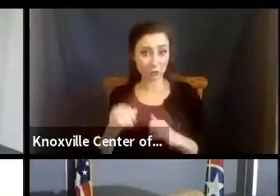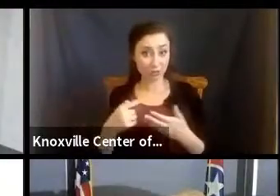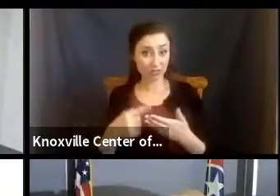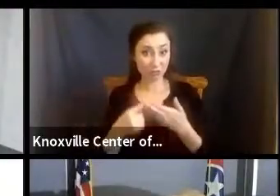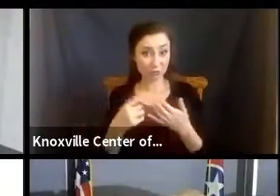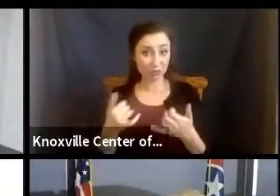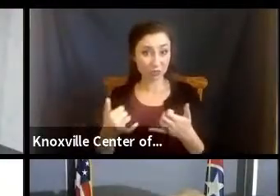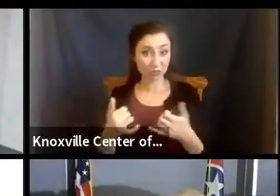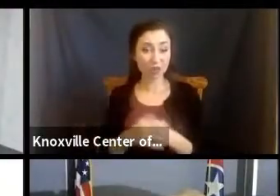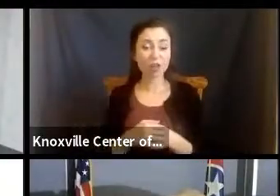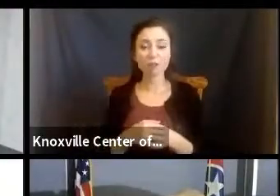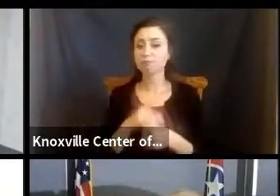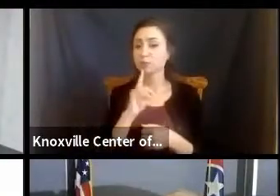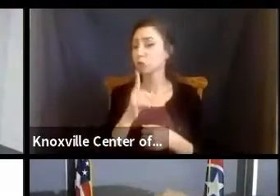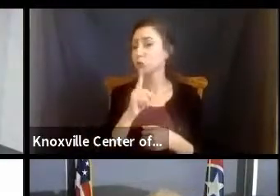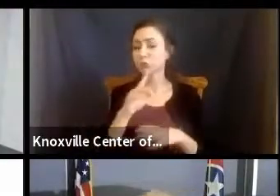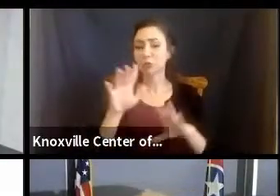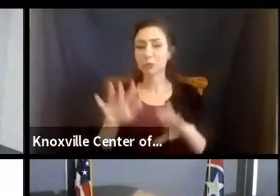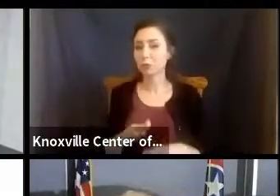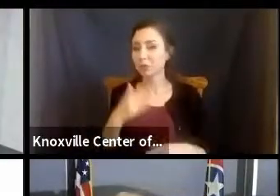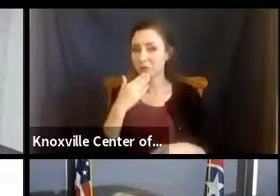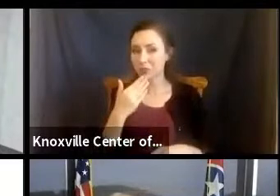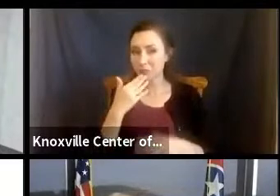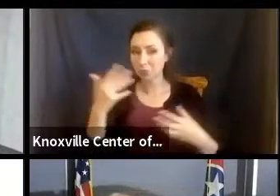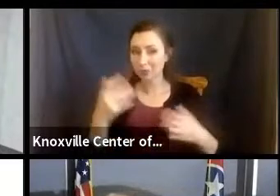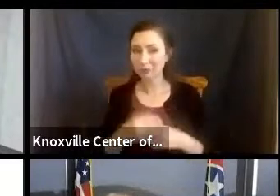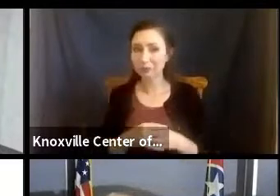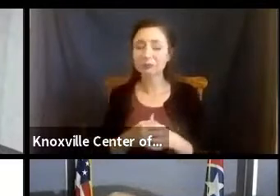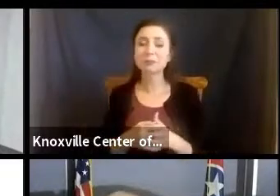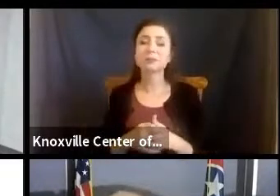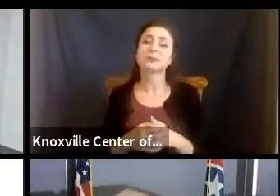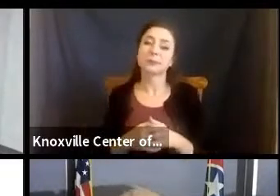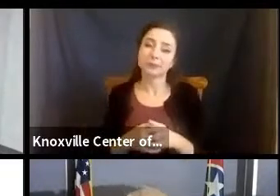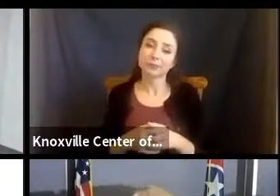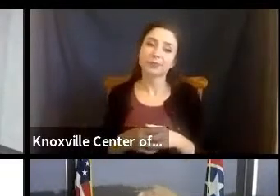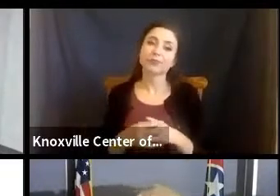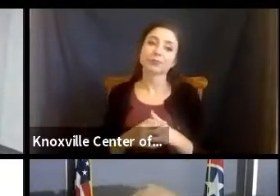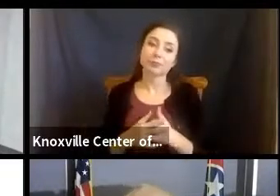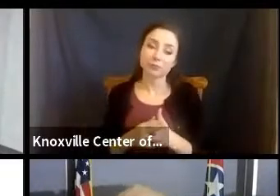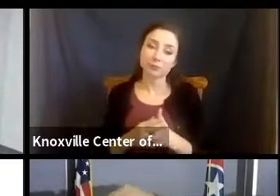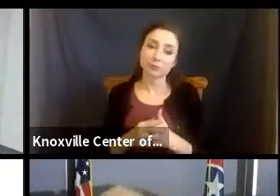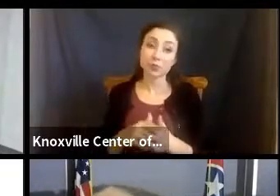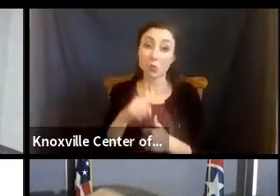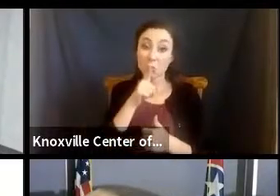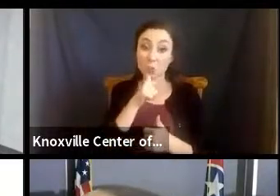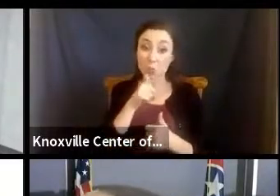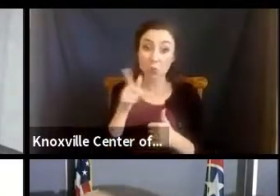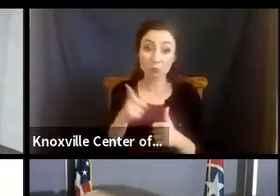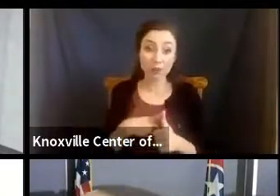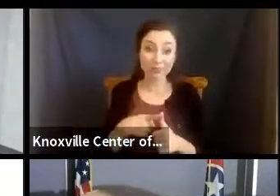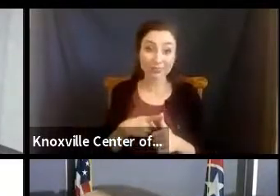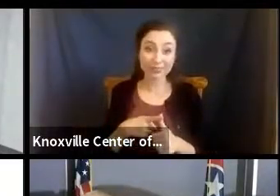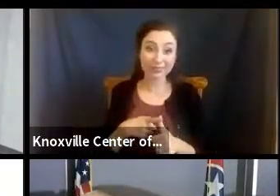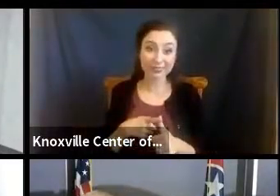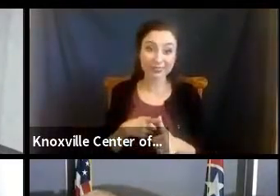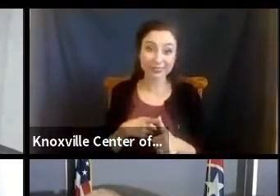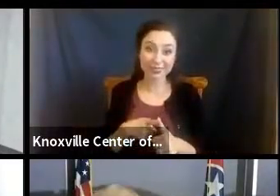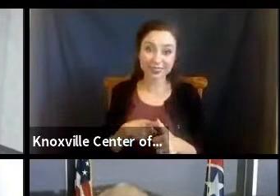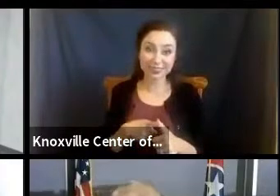would be great. Sure. That would be fine. So who would like to go first?